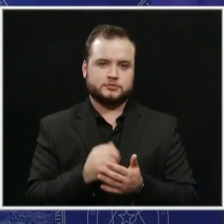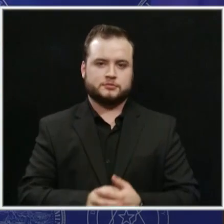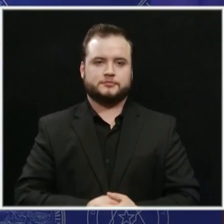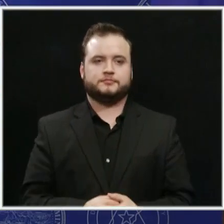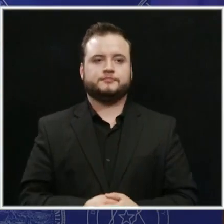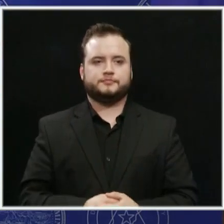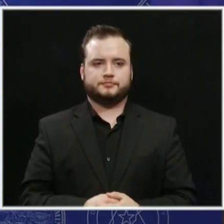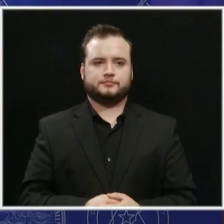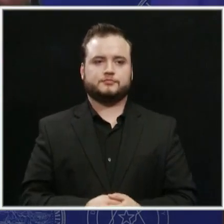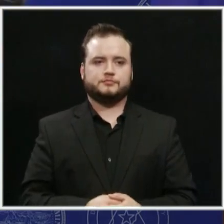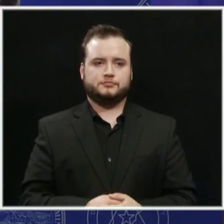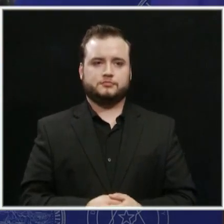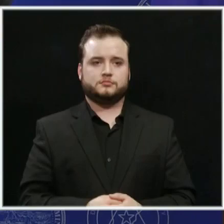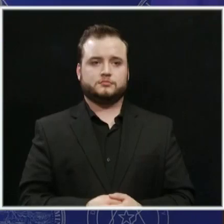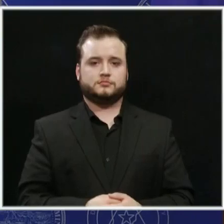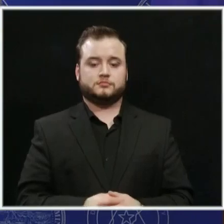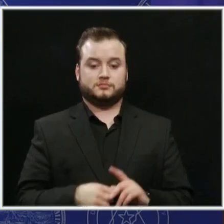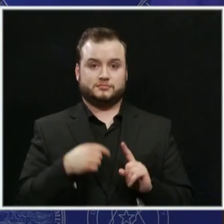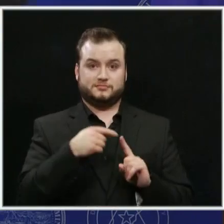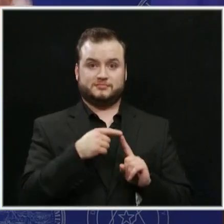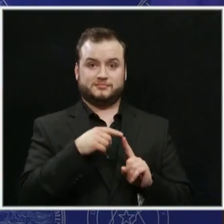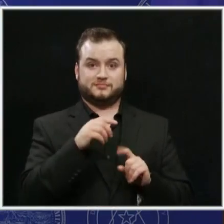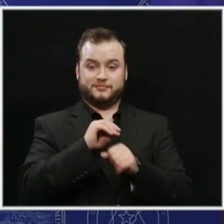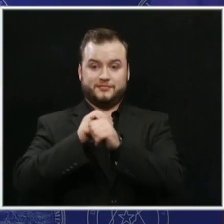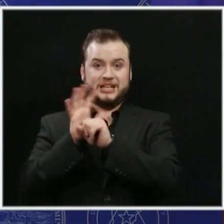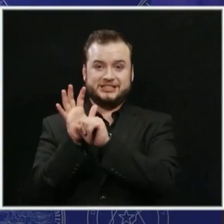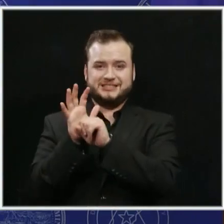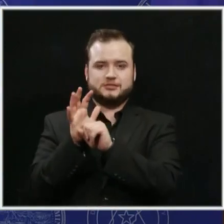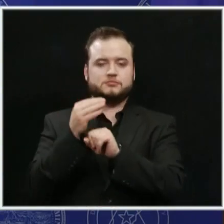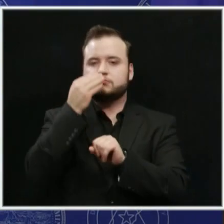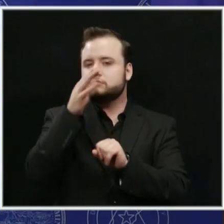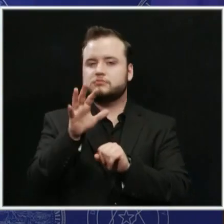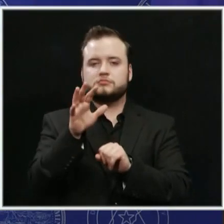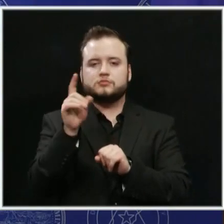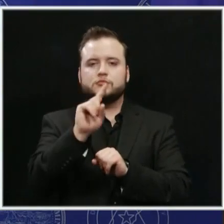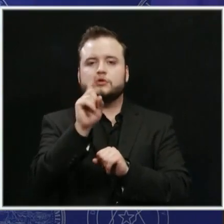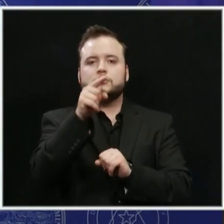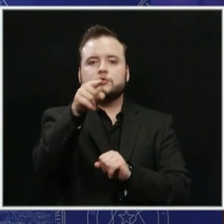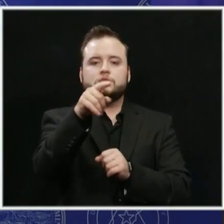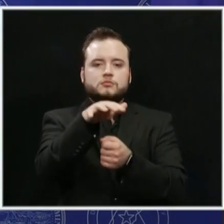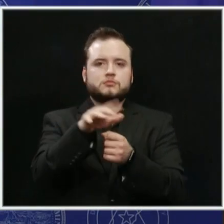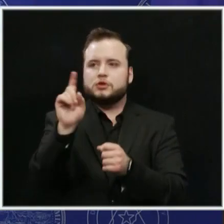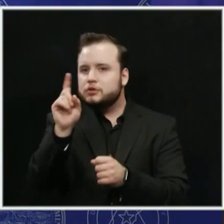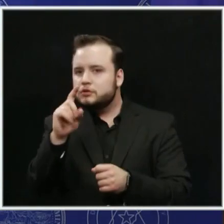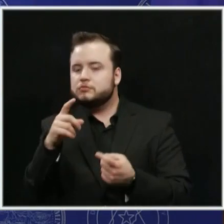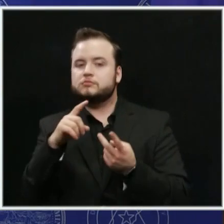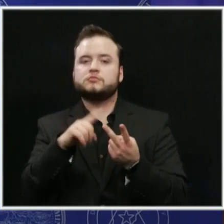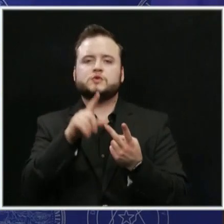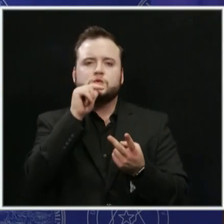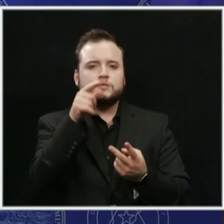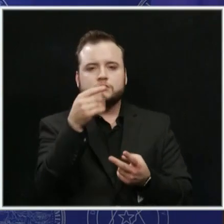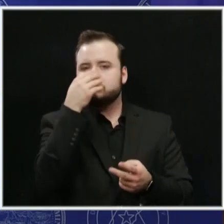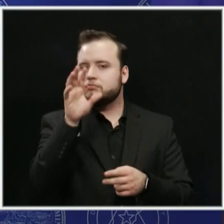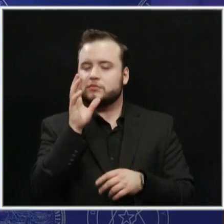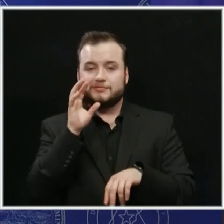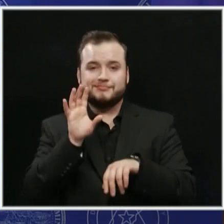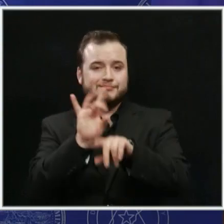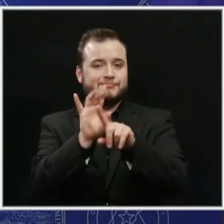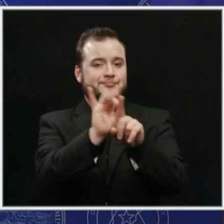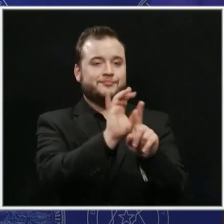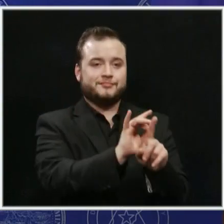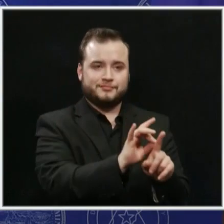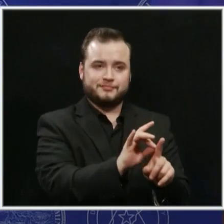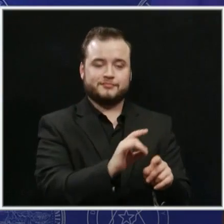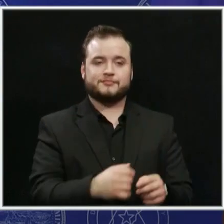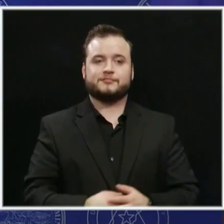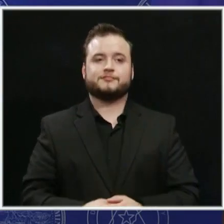care about where things are at. What it is going to do is infect people. So I think at this time, I guess, we're